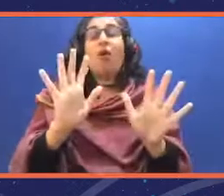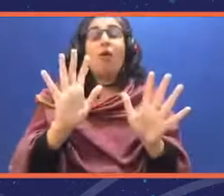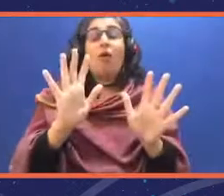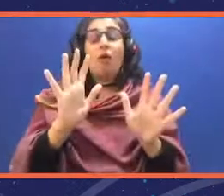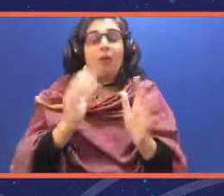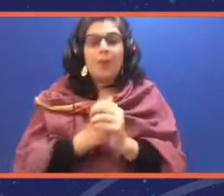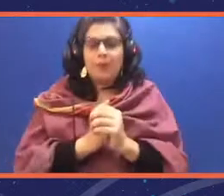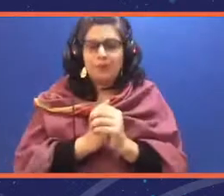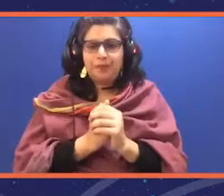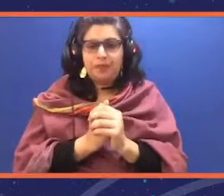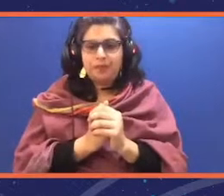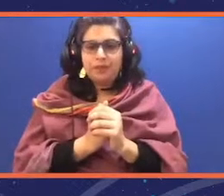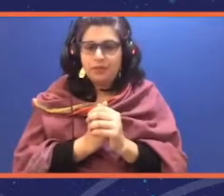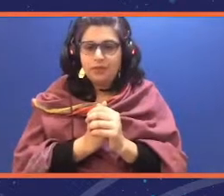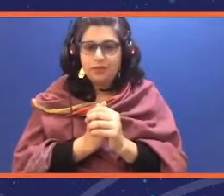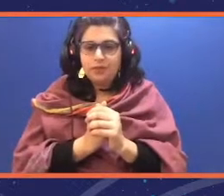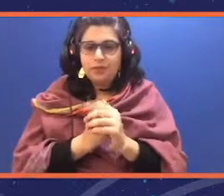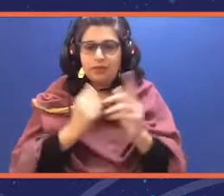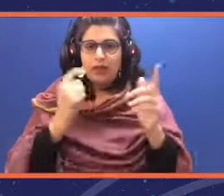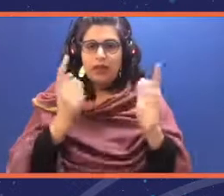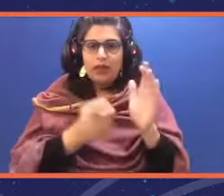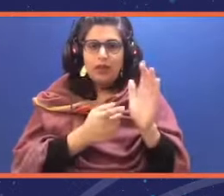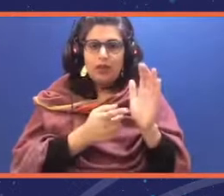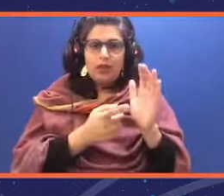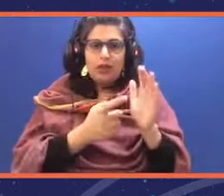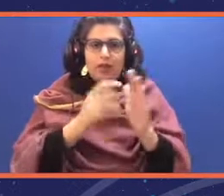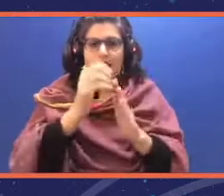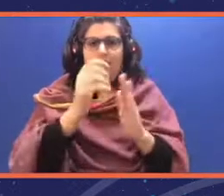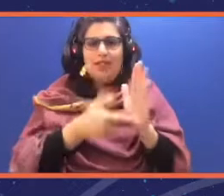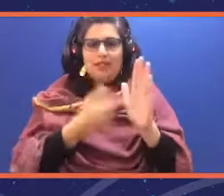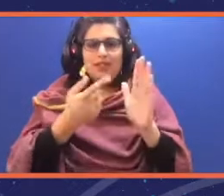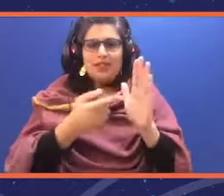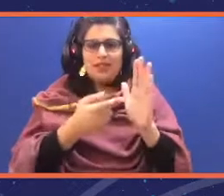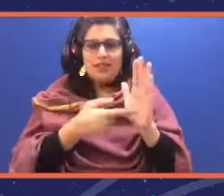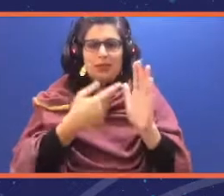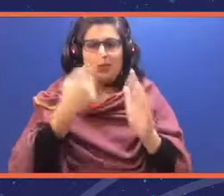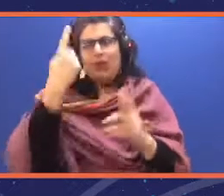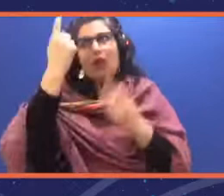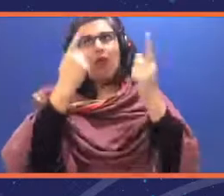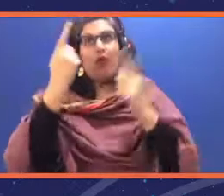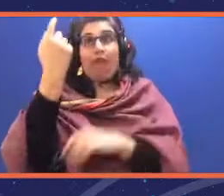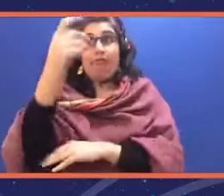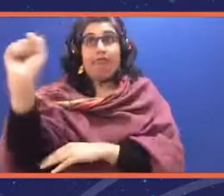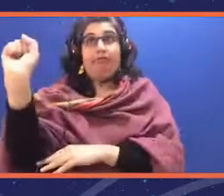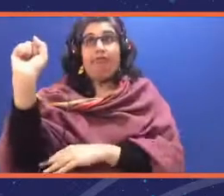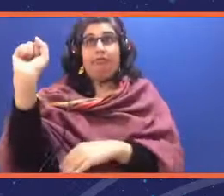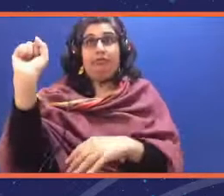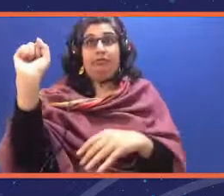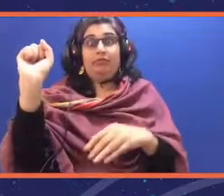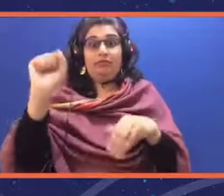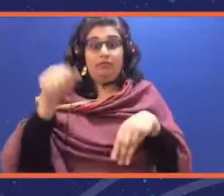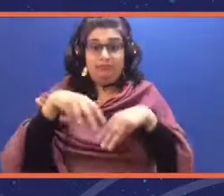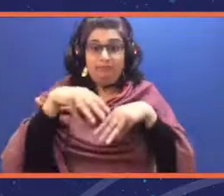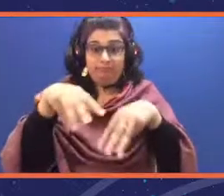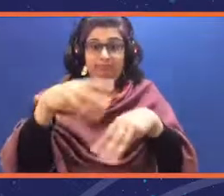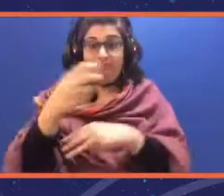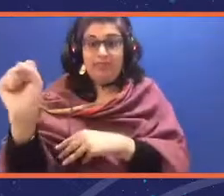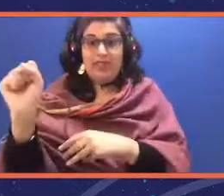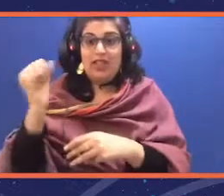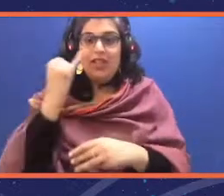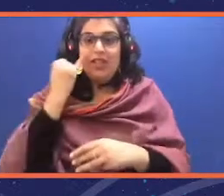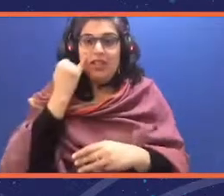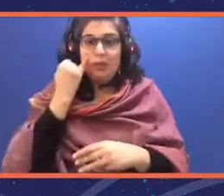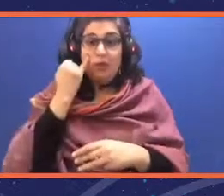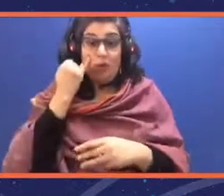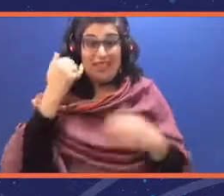like, maybe, like, some of the agendas or some of the movement work that would have gotten, had, like, there had been space to process